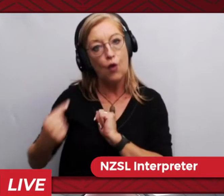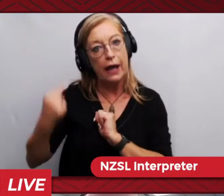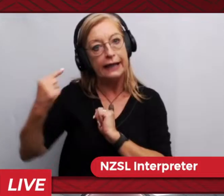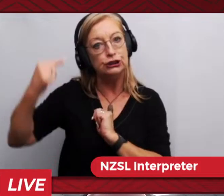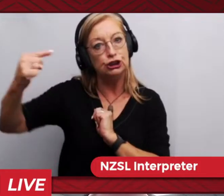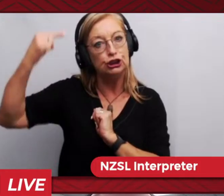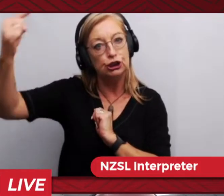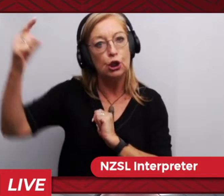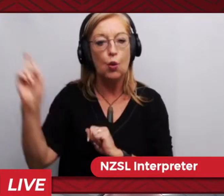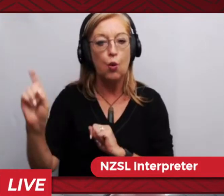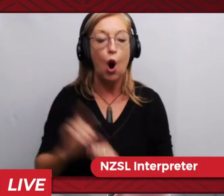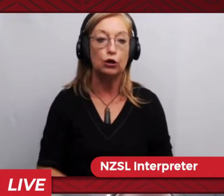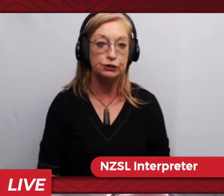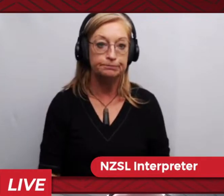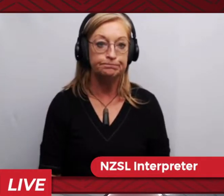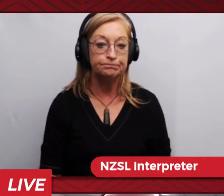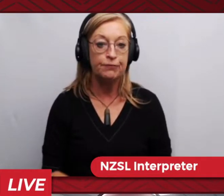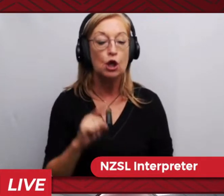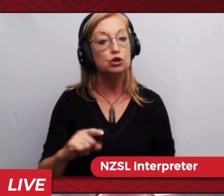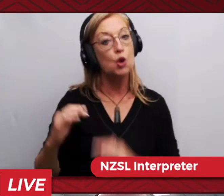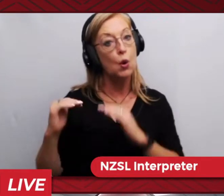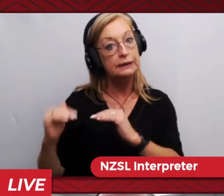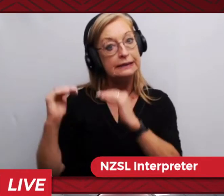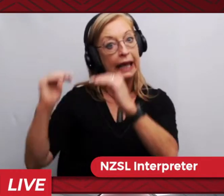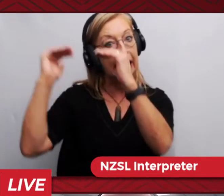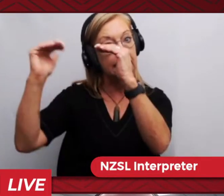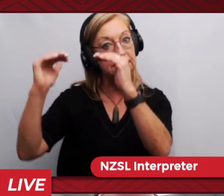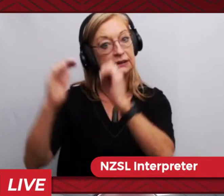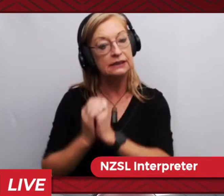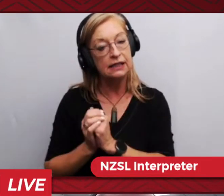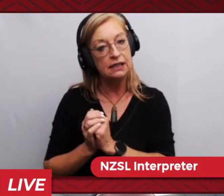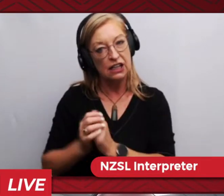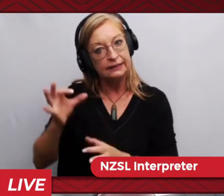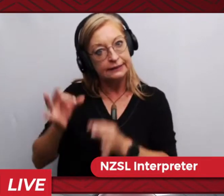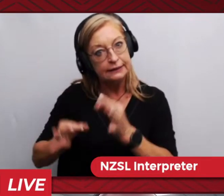were determined. I'm just going to go back.